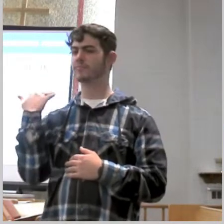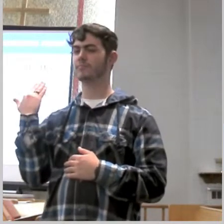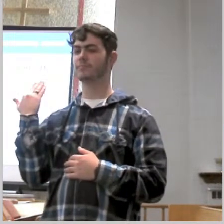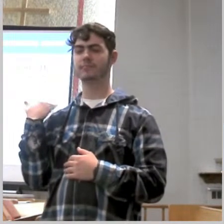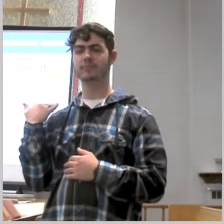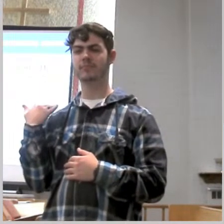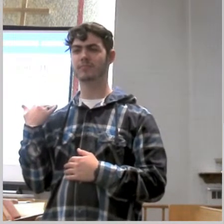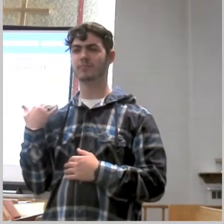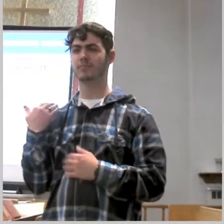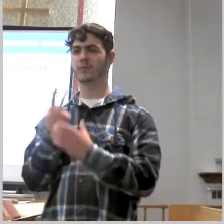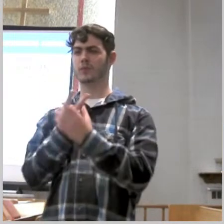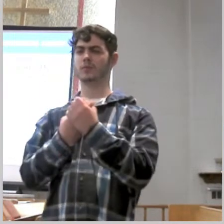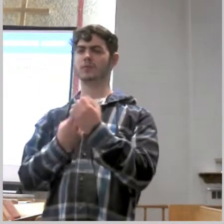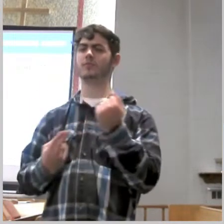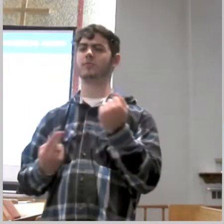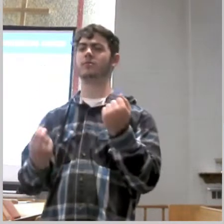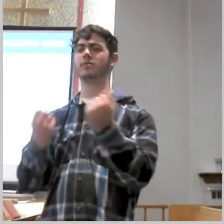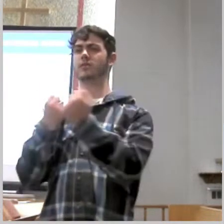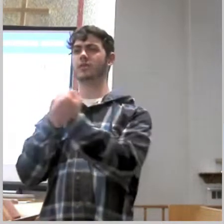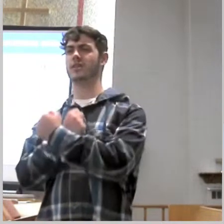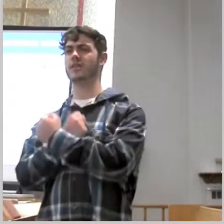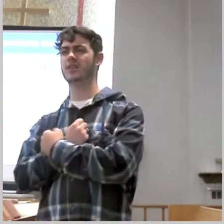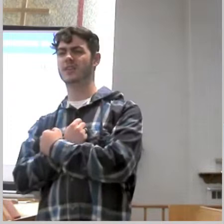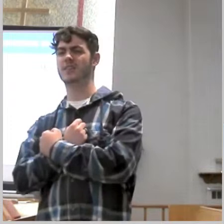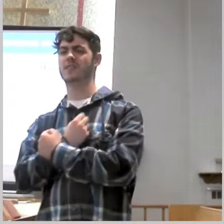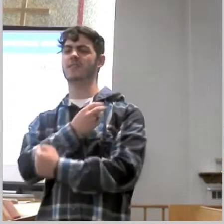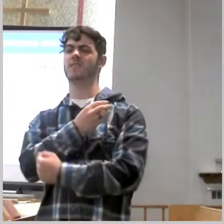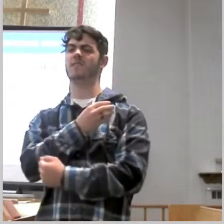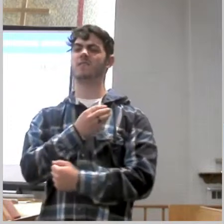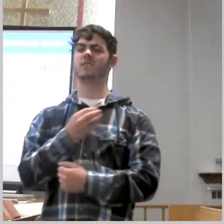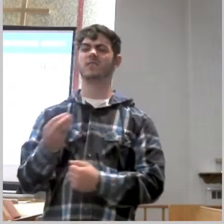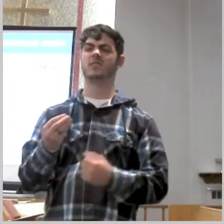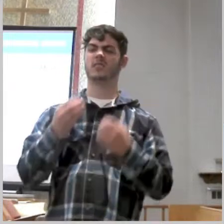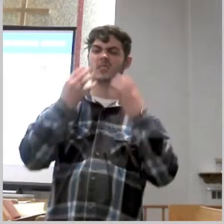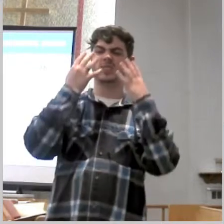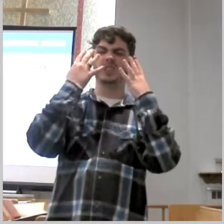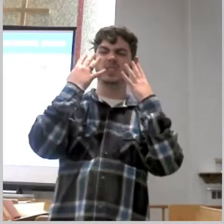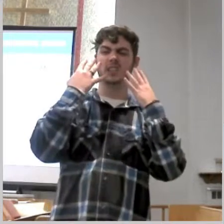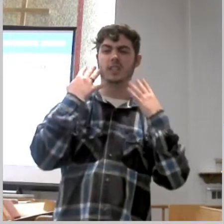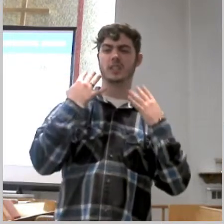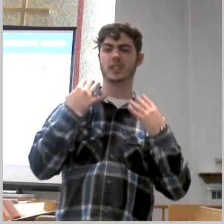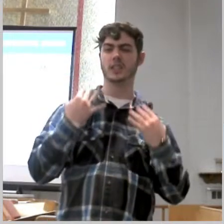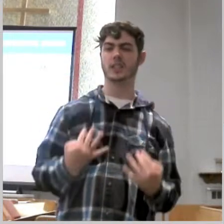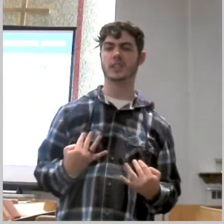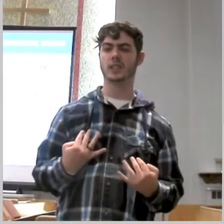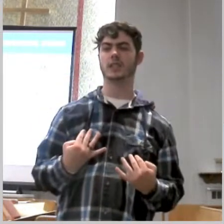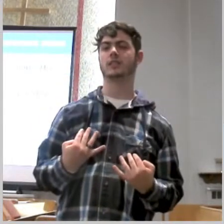Did e'er such love and